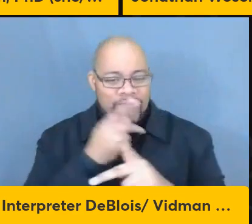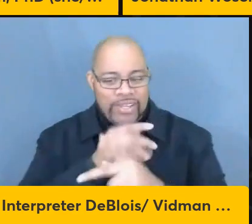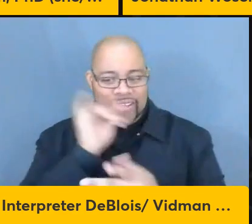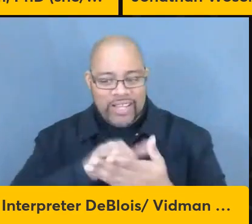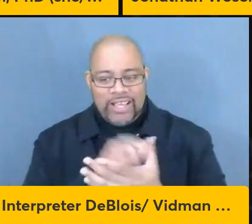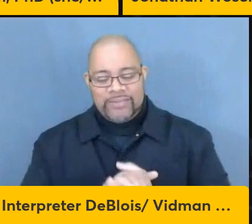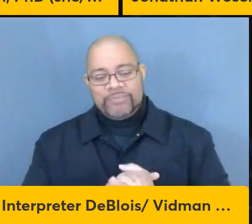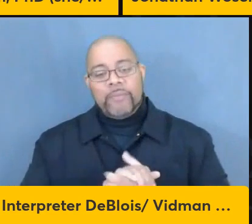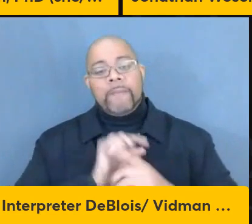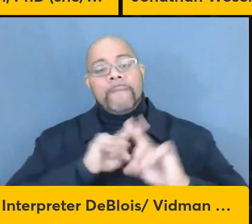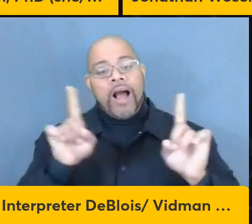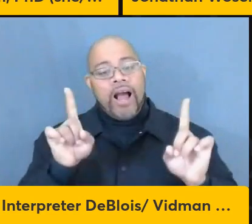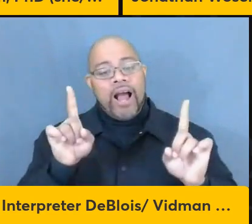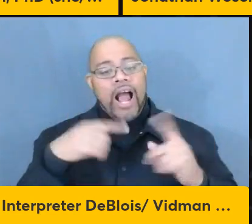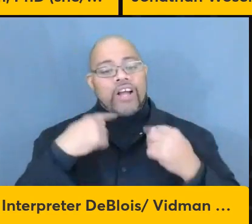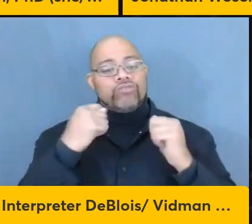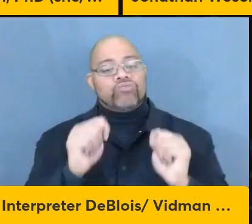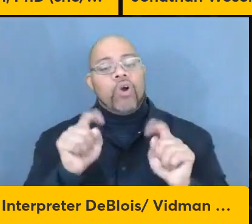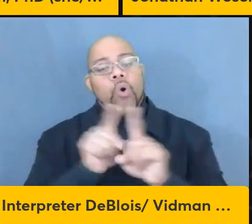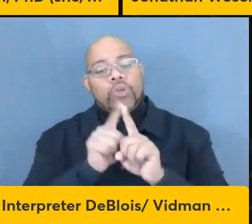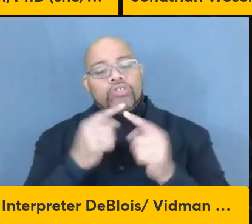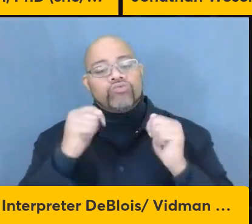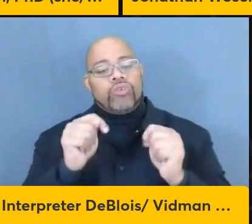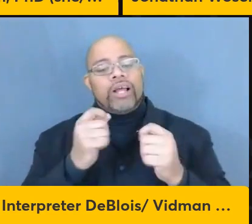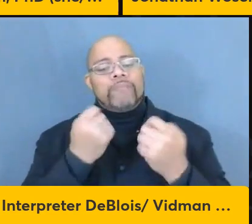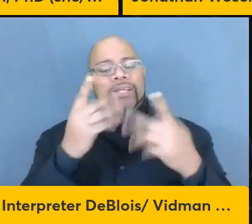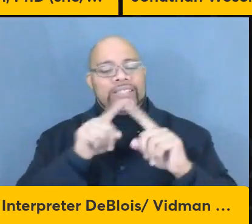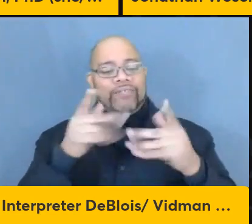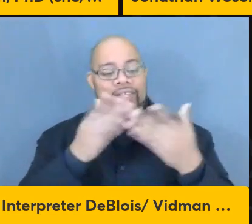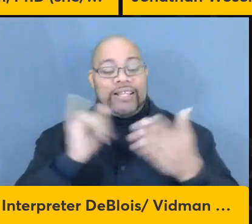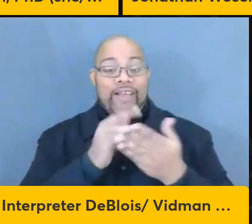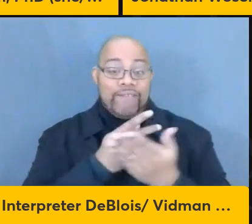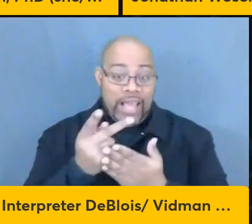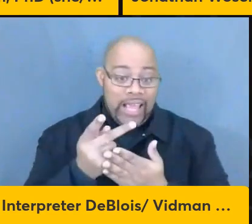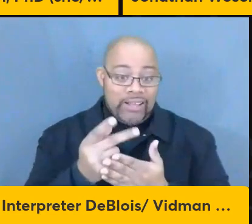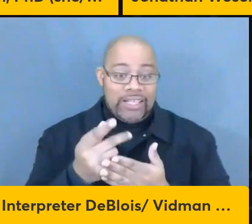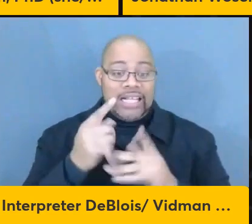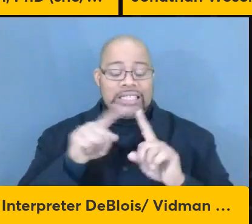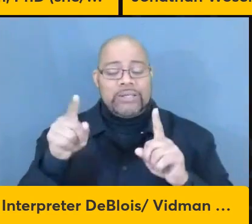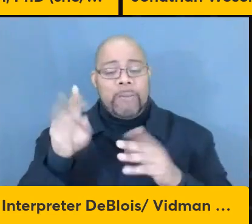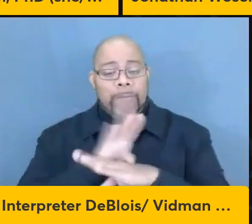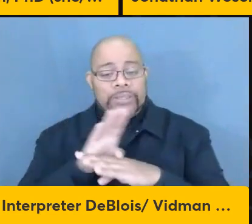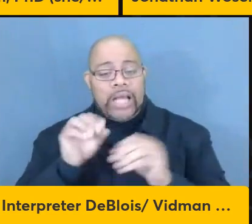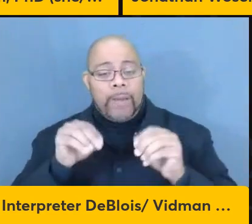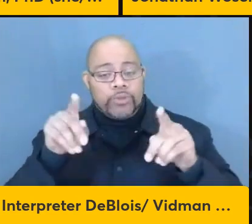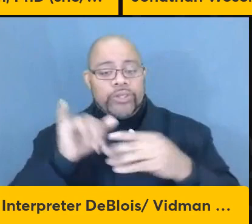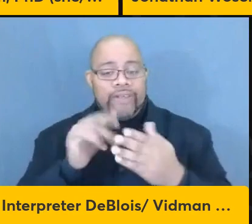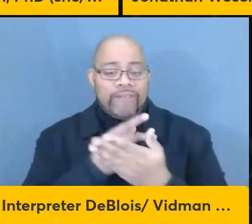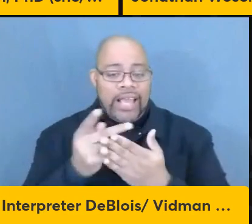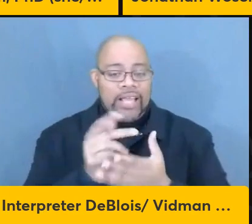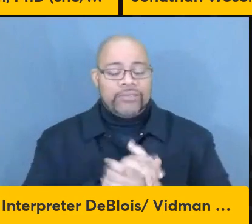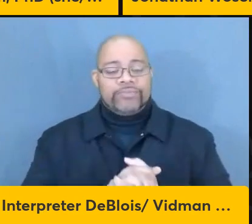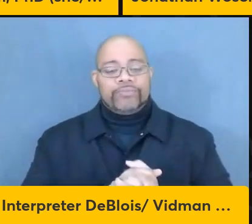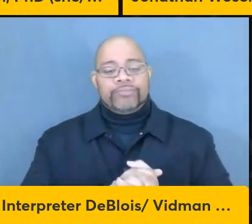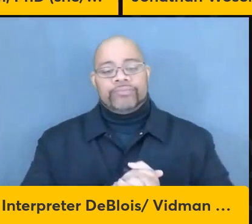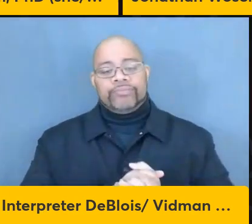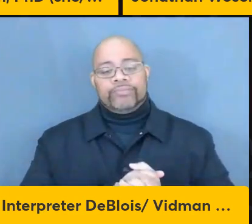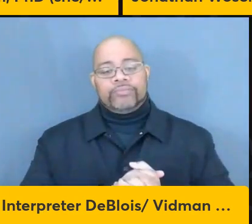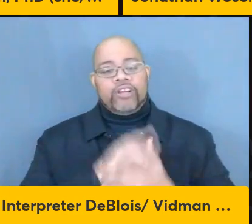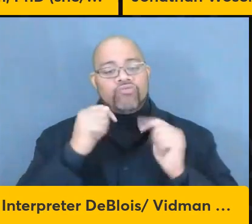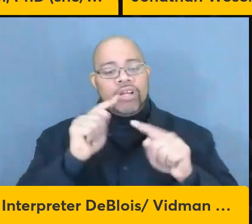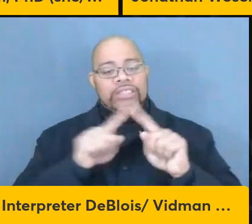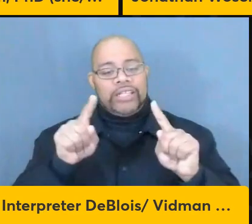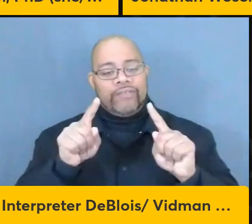out. But I tried little different things that failed, like little venture opportunities that failed. I tried